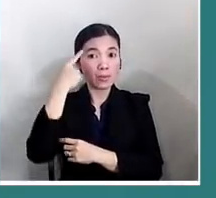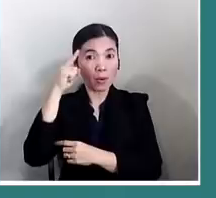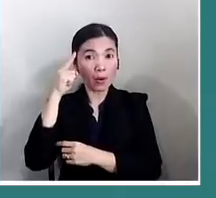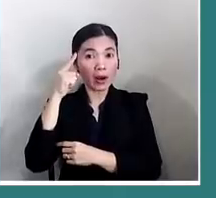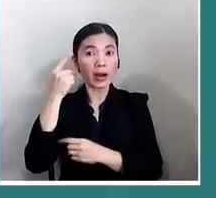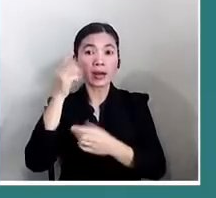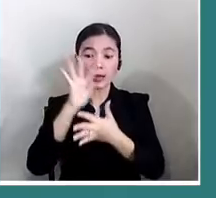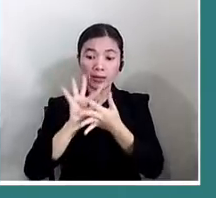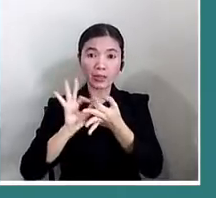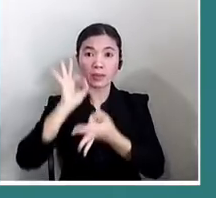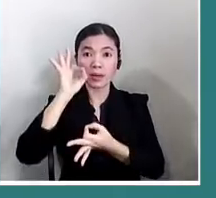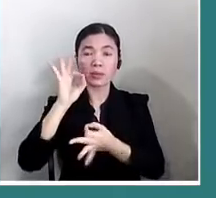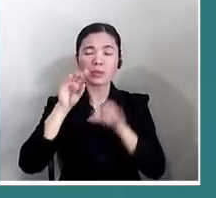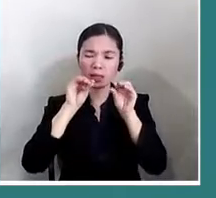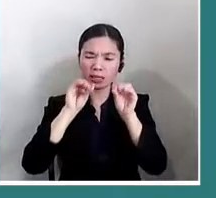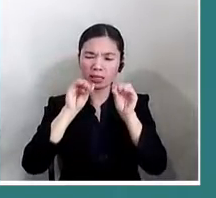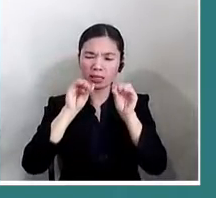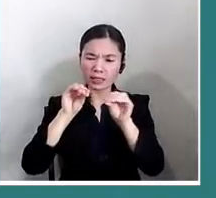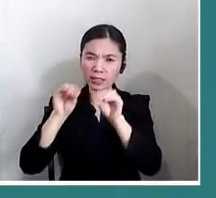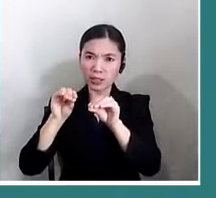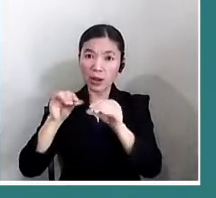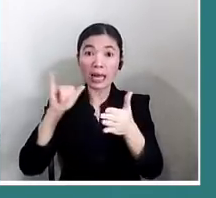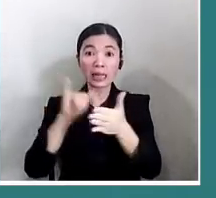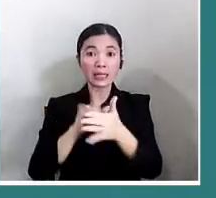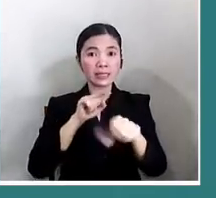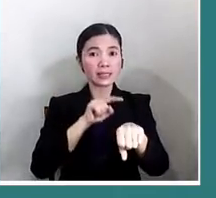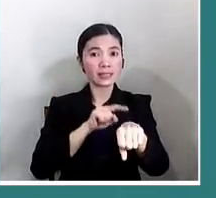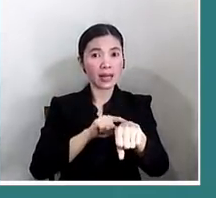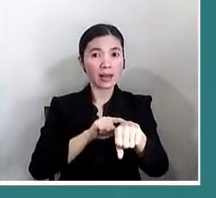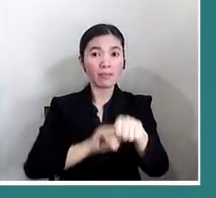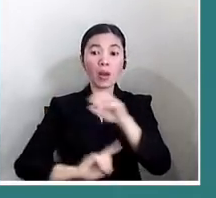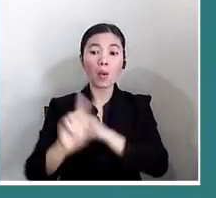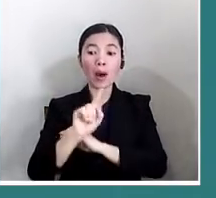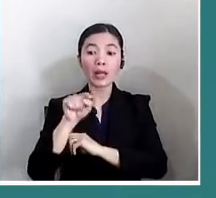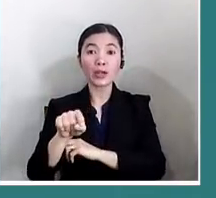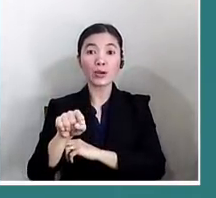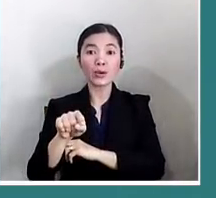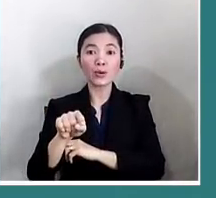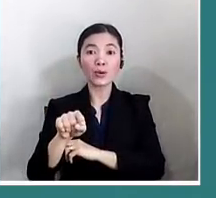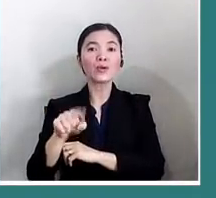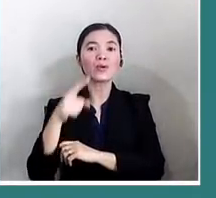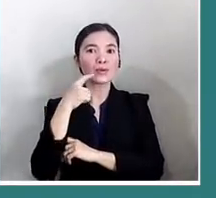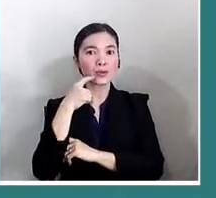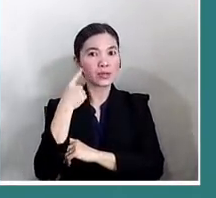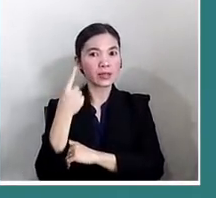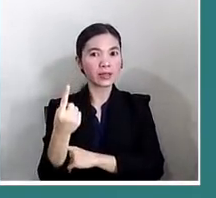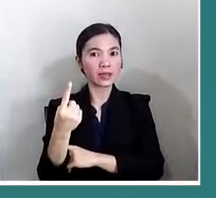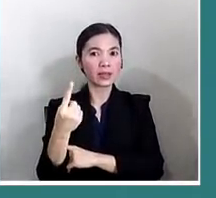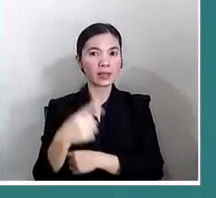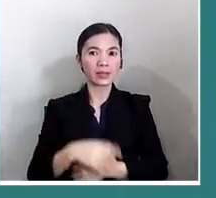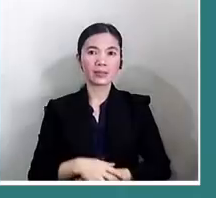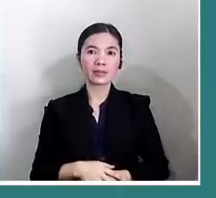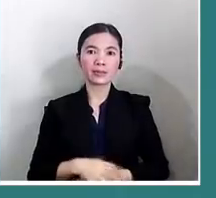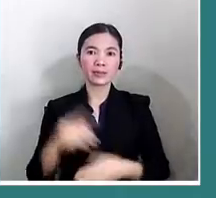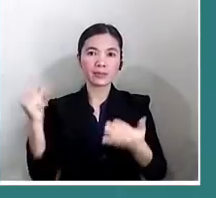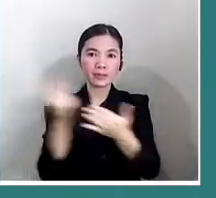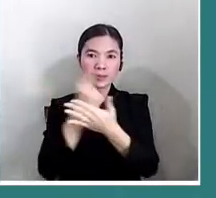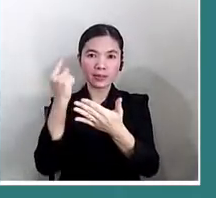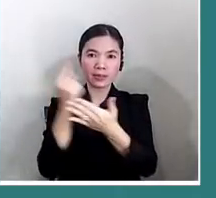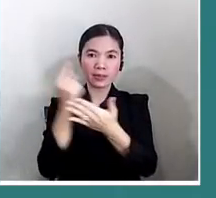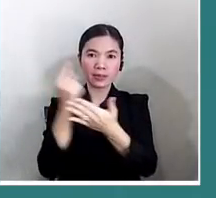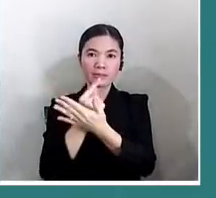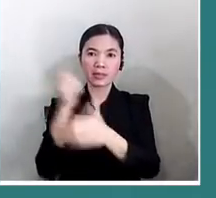teach you at that moment what you should say. The Gospel of the